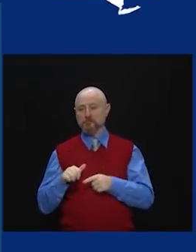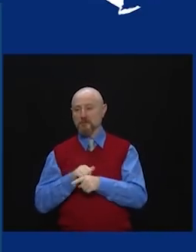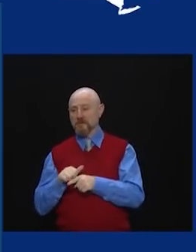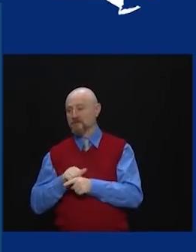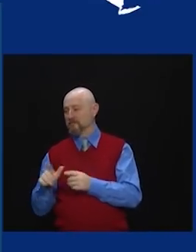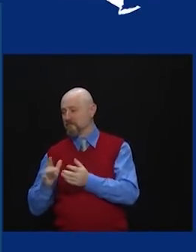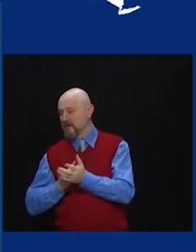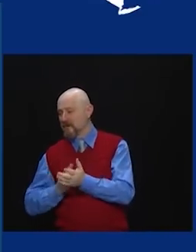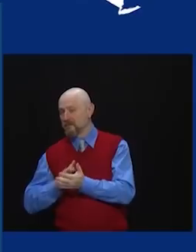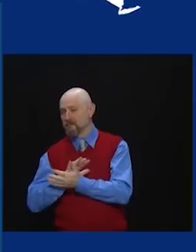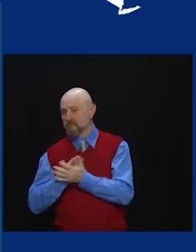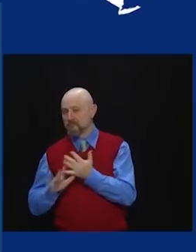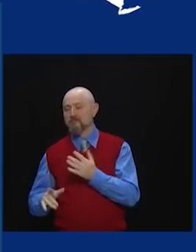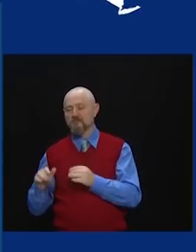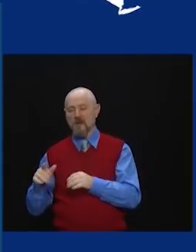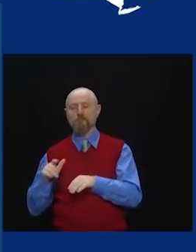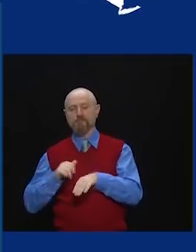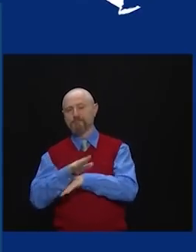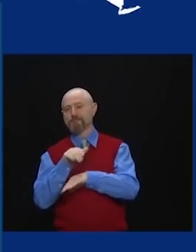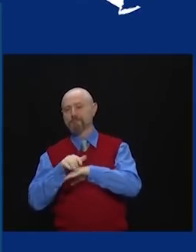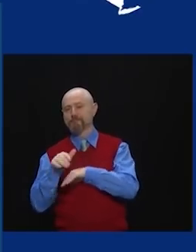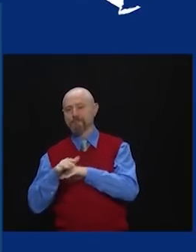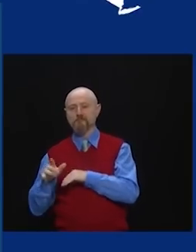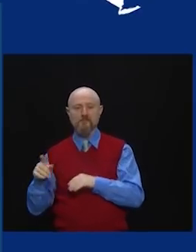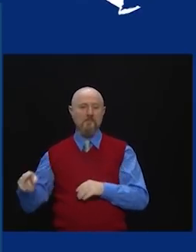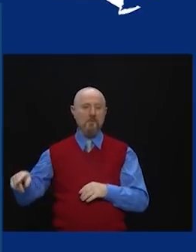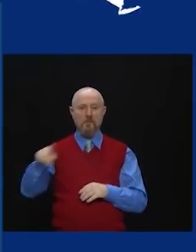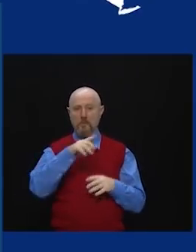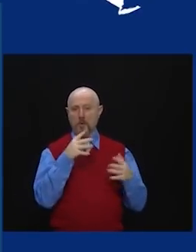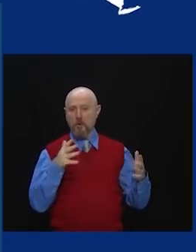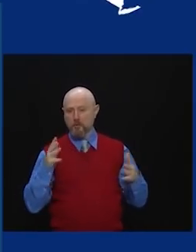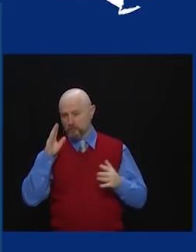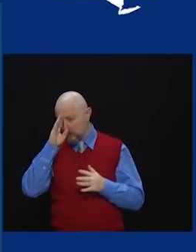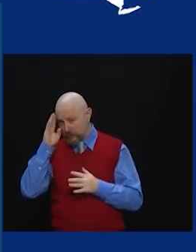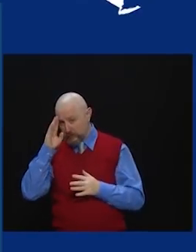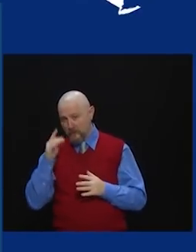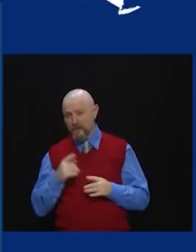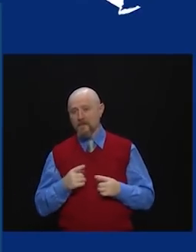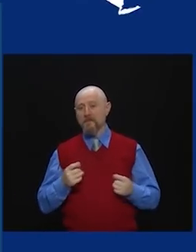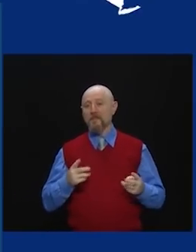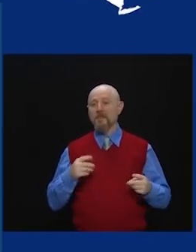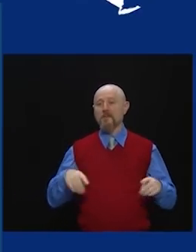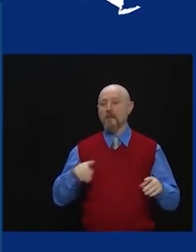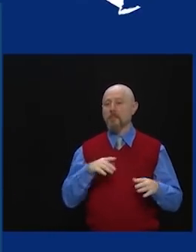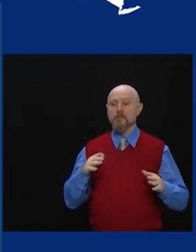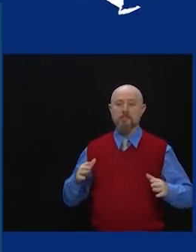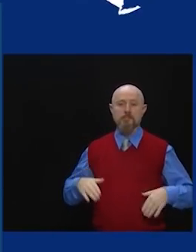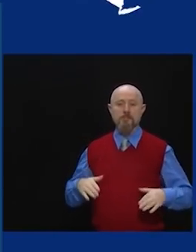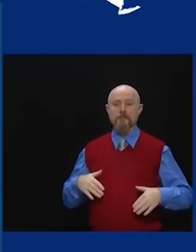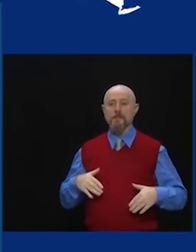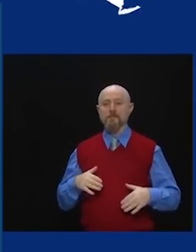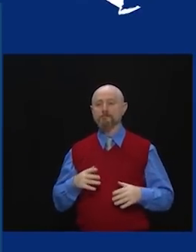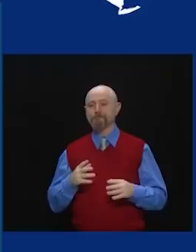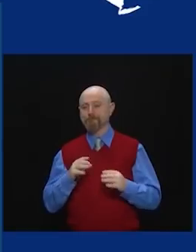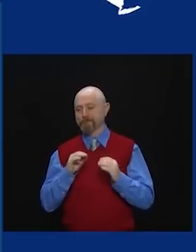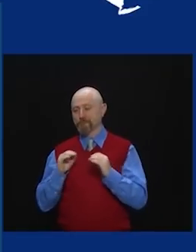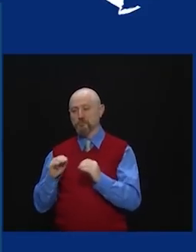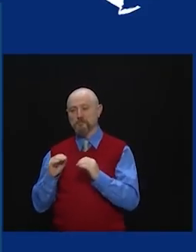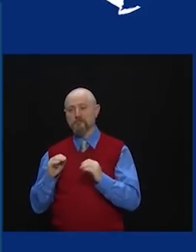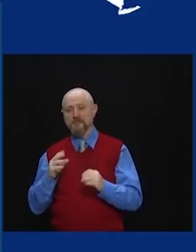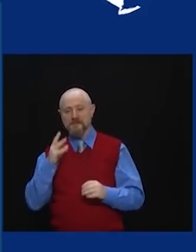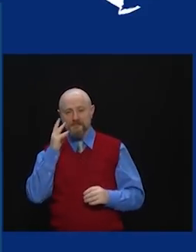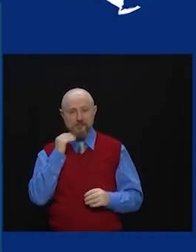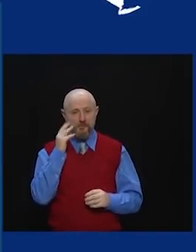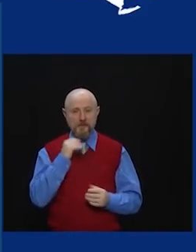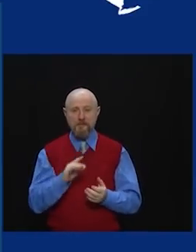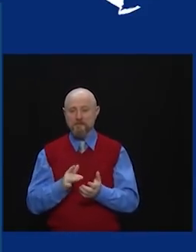healthcare institutions already. But a large number of them don't have any background in medical training. So I announced that I